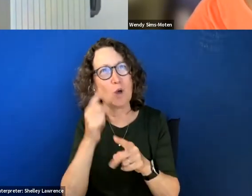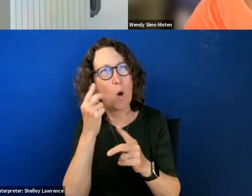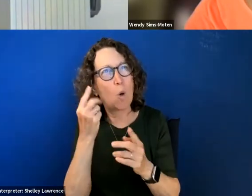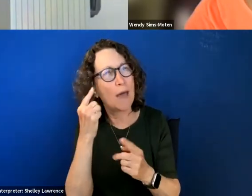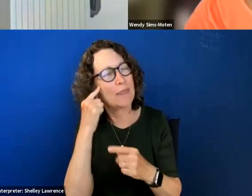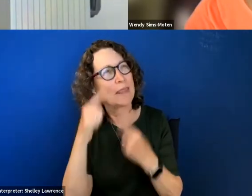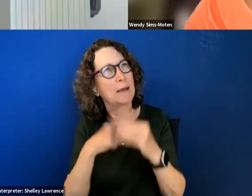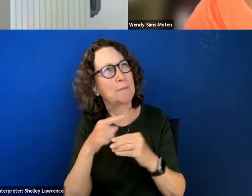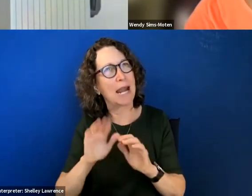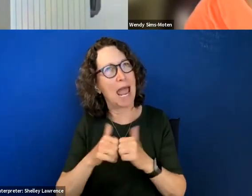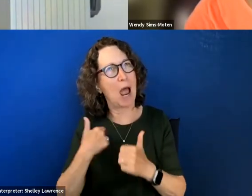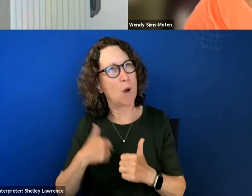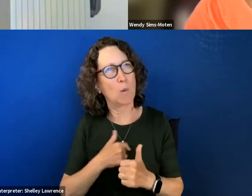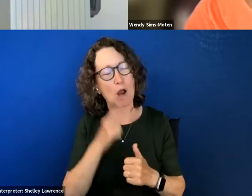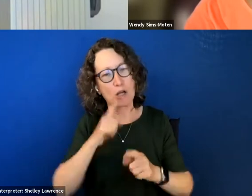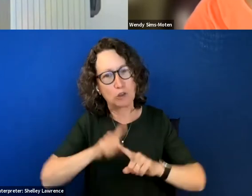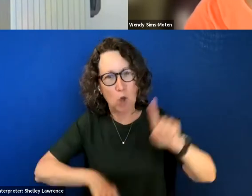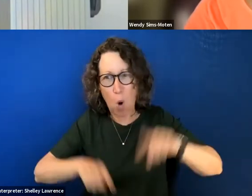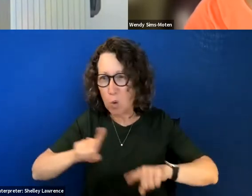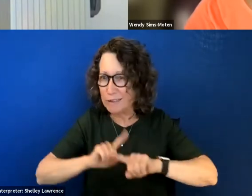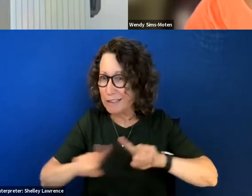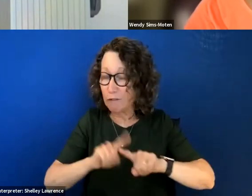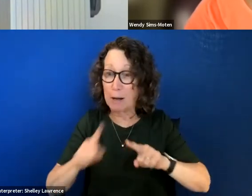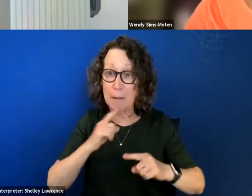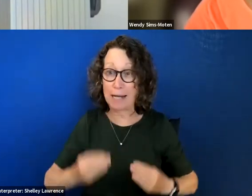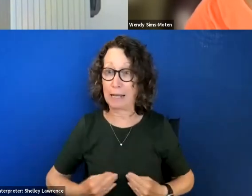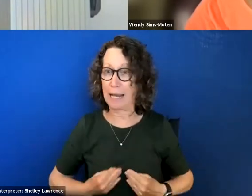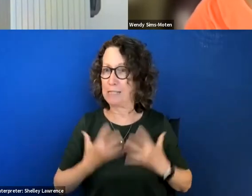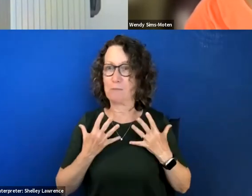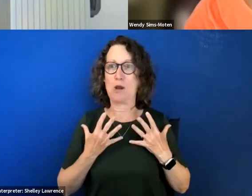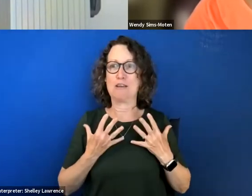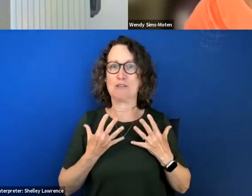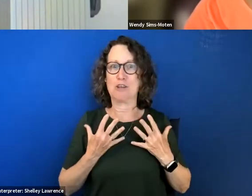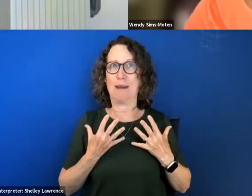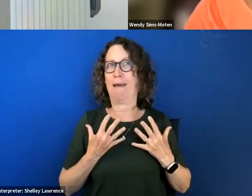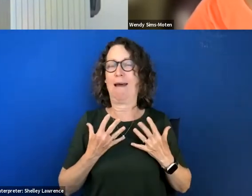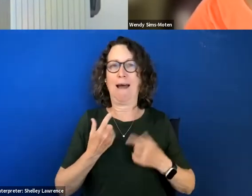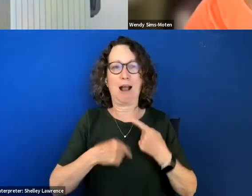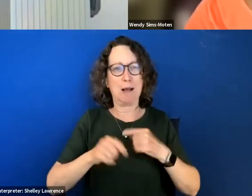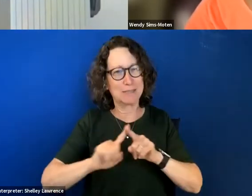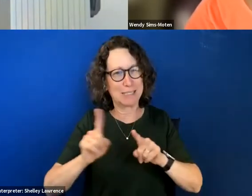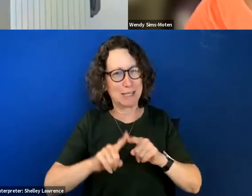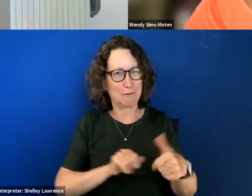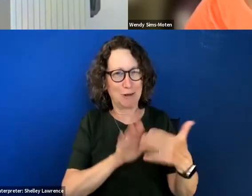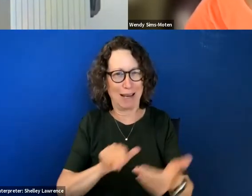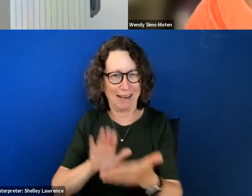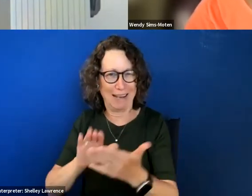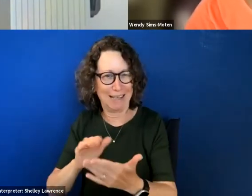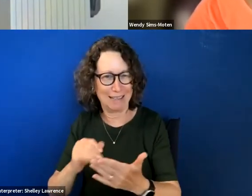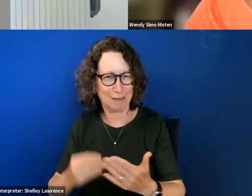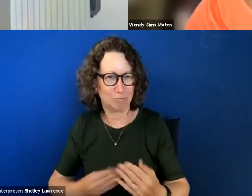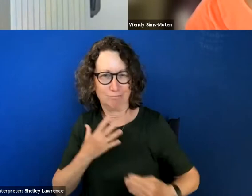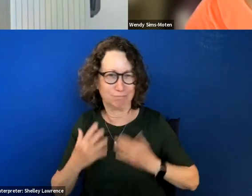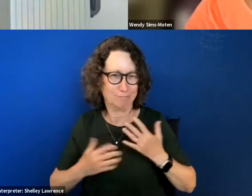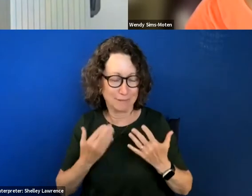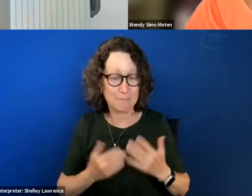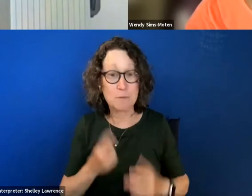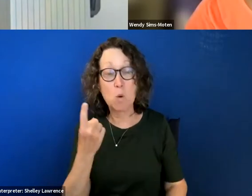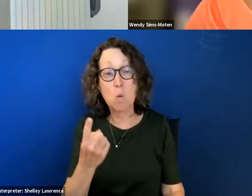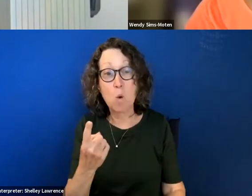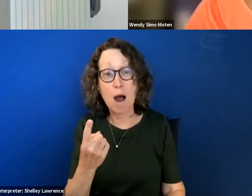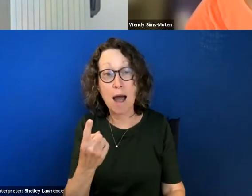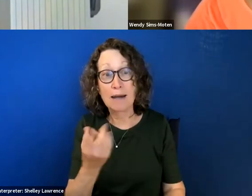how we are all so very different, but our inspiration comes to us in many different ways too. One highlight for